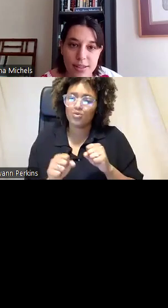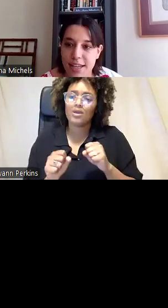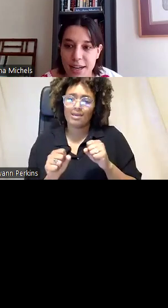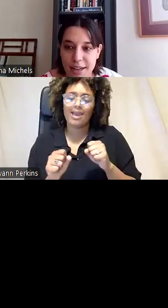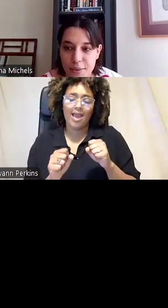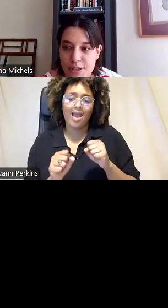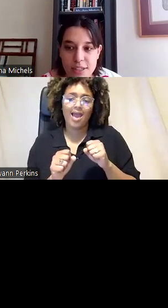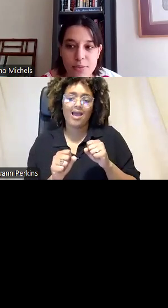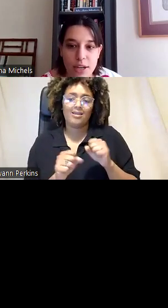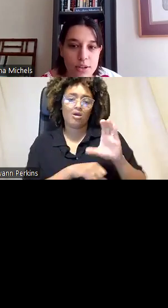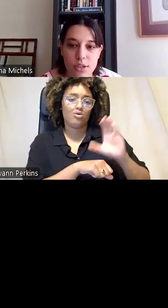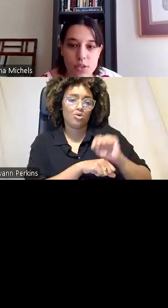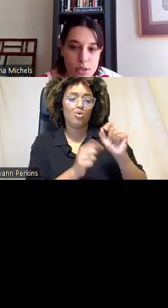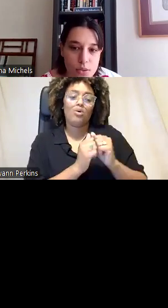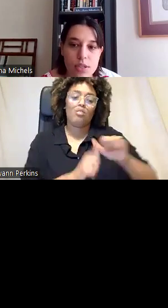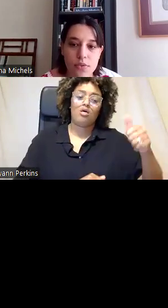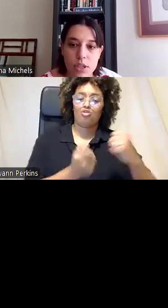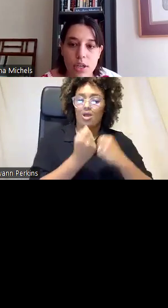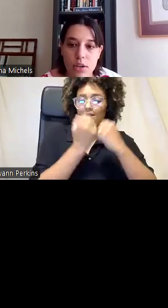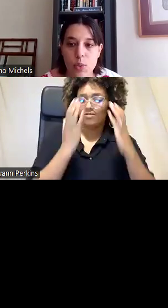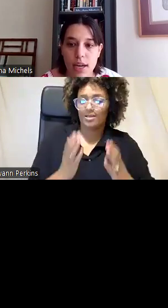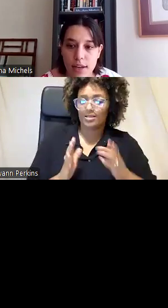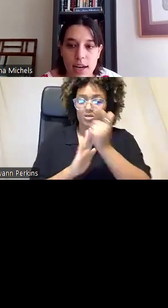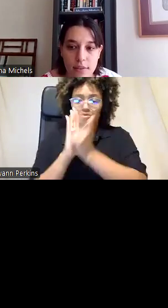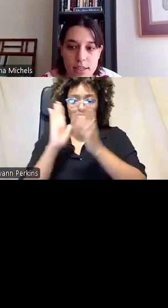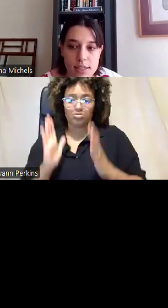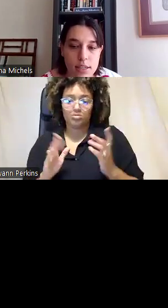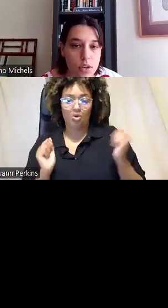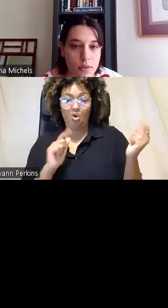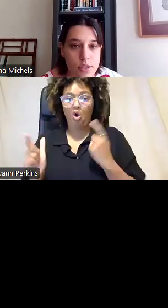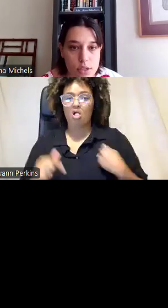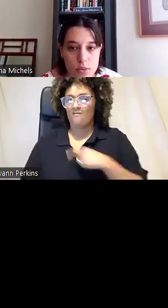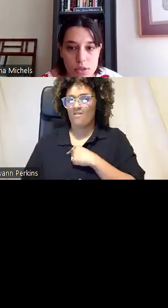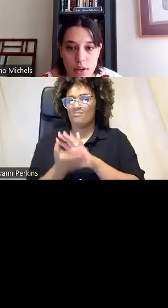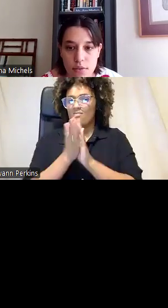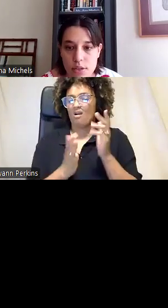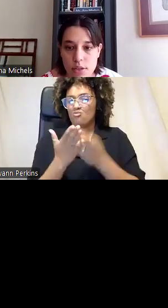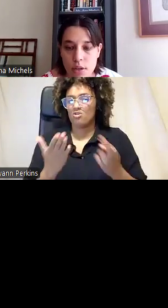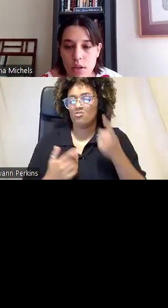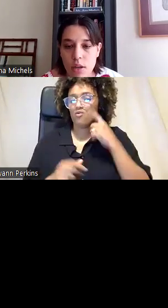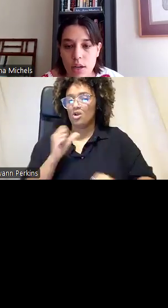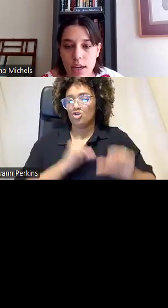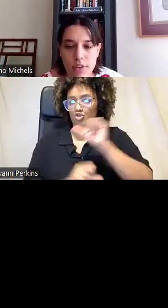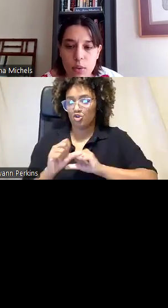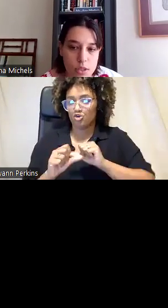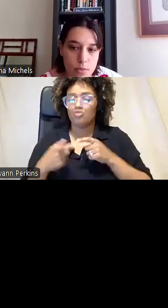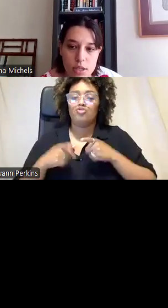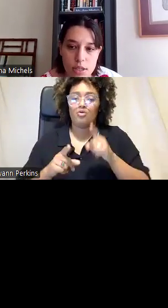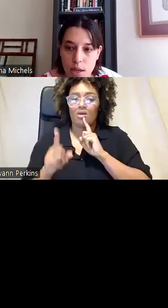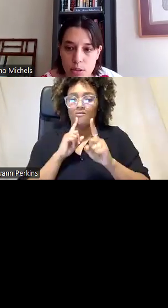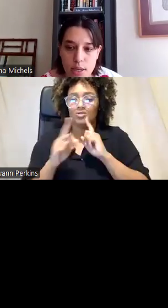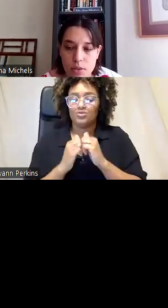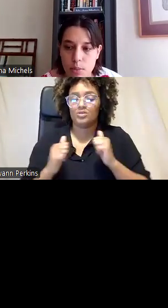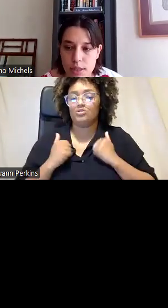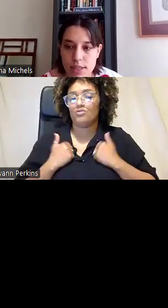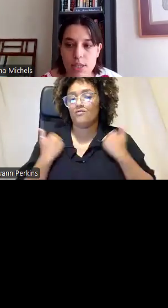it goes without saying, I want to stress that we can all serve as resources for each other as we navigate having these essential conversations with survivors. I feel like we've also mentioned